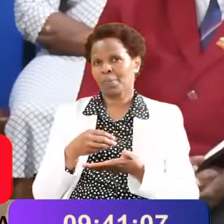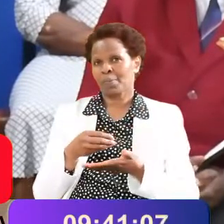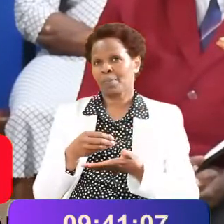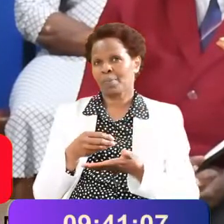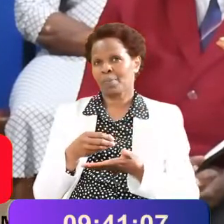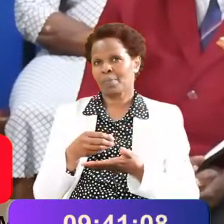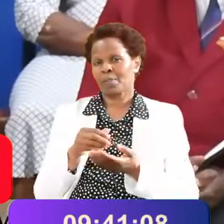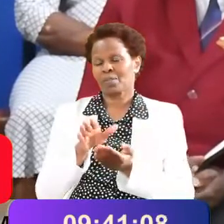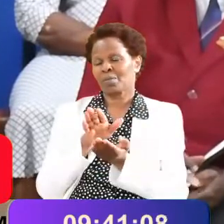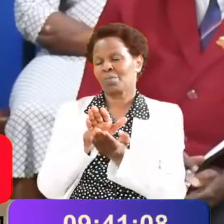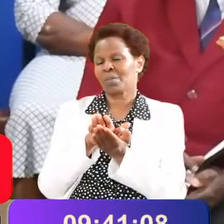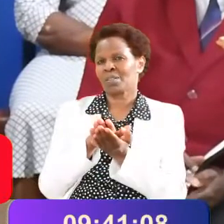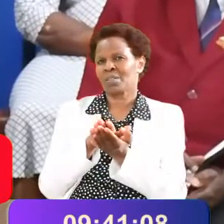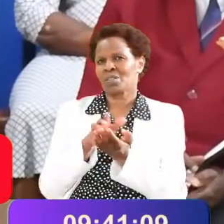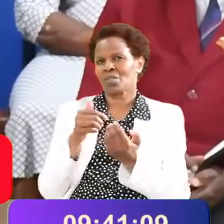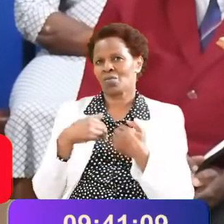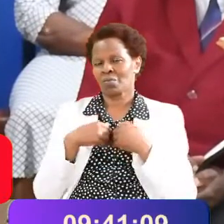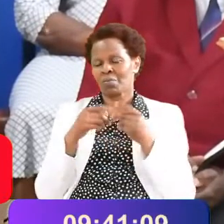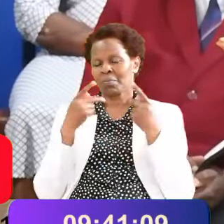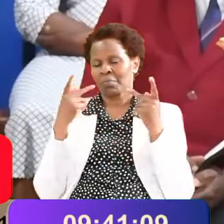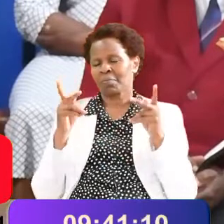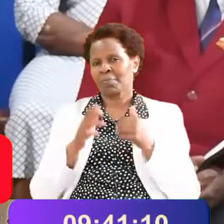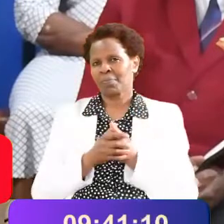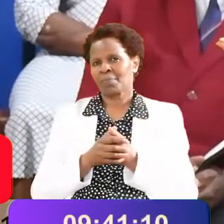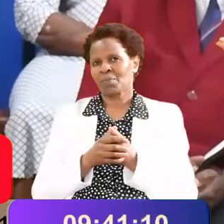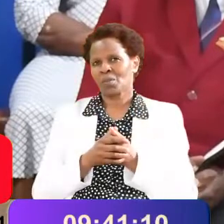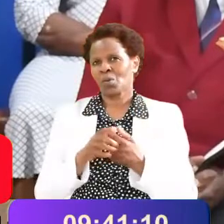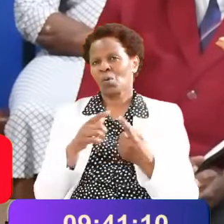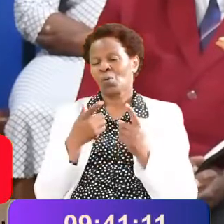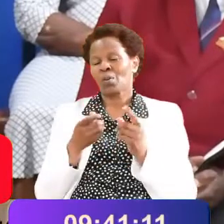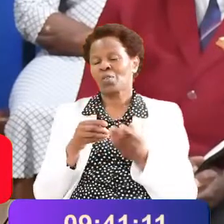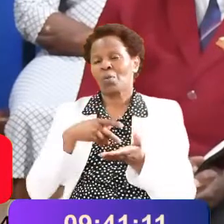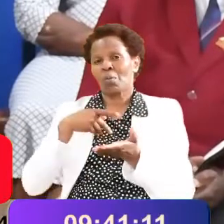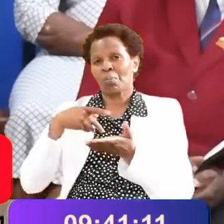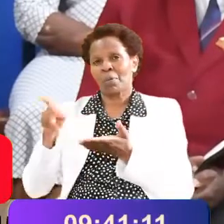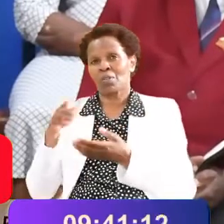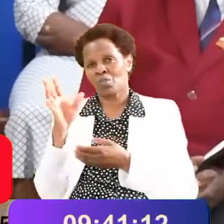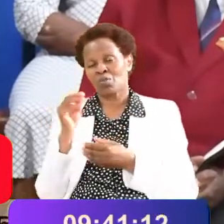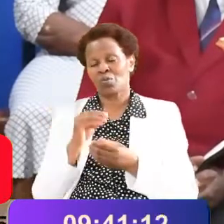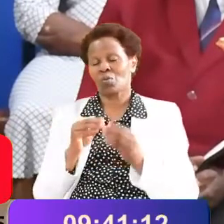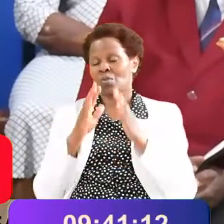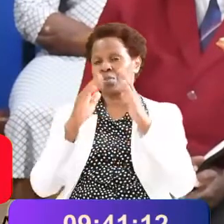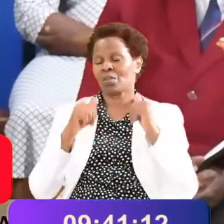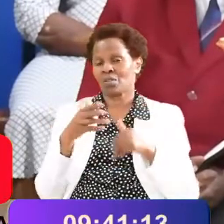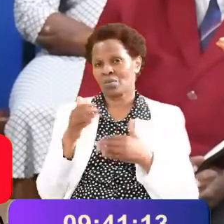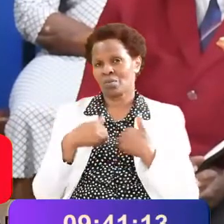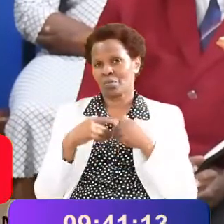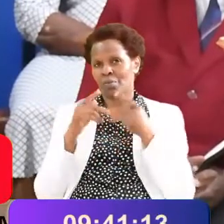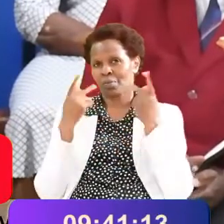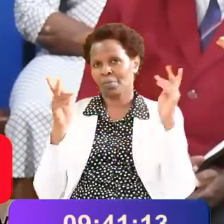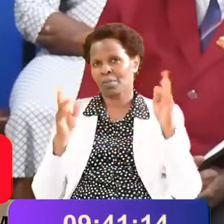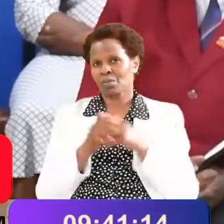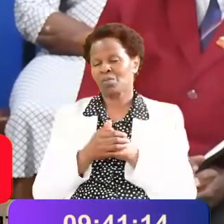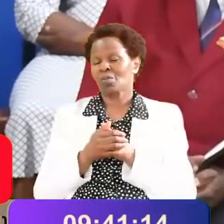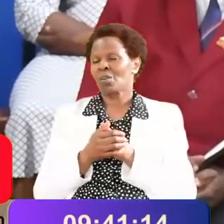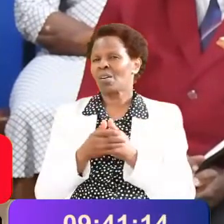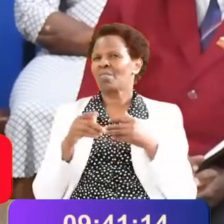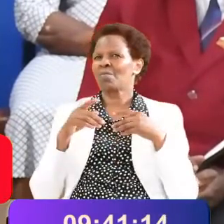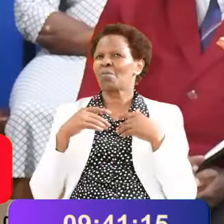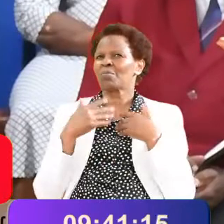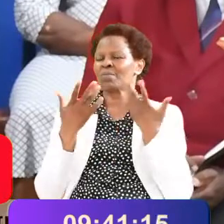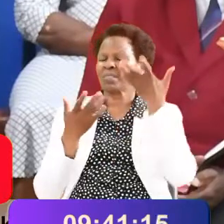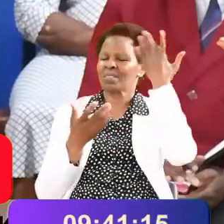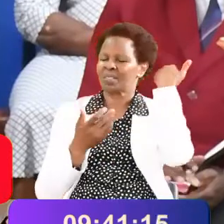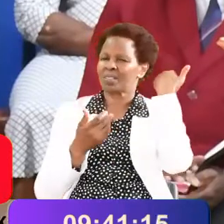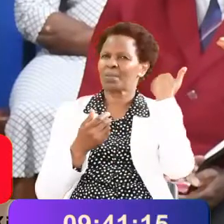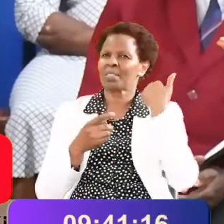bank, you'll have peace. When you have already paid your mortgage, you'll have peace. When you have insurance, you'll have peace. But